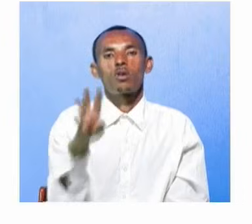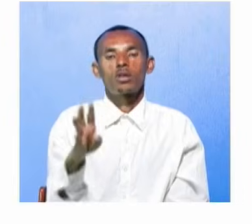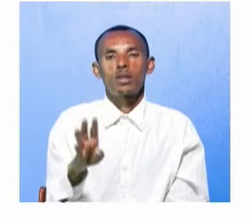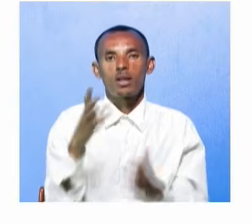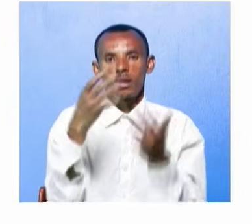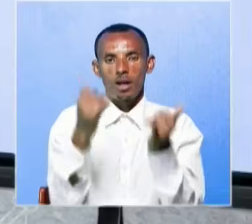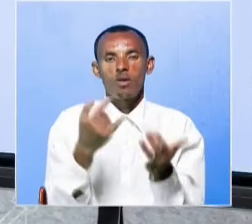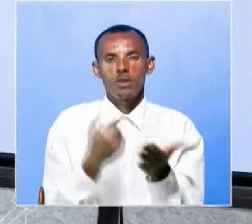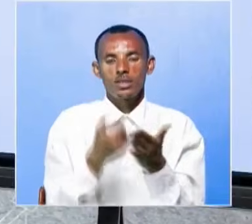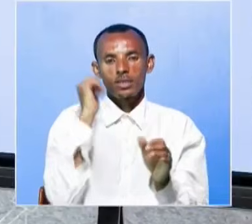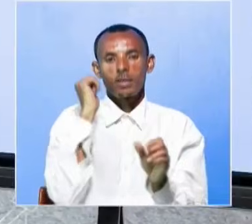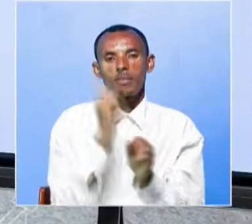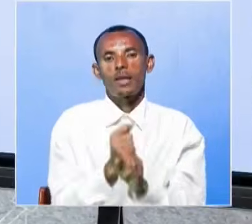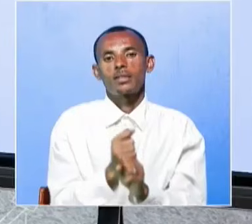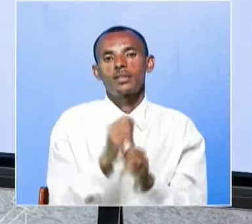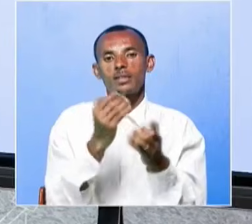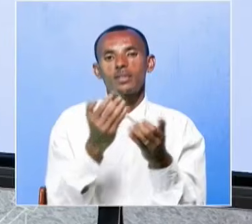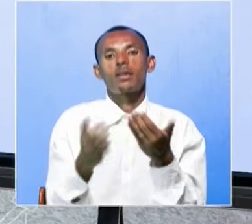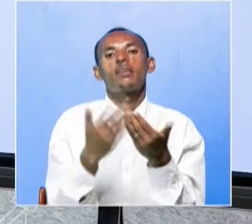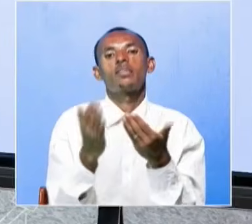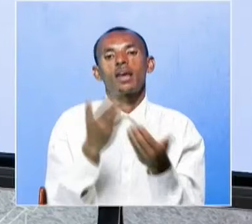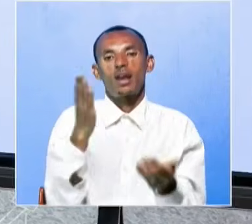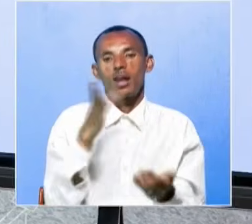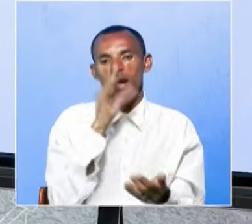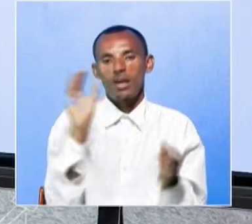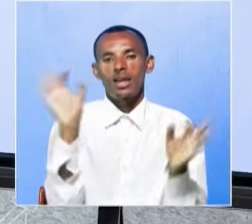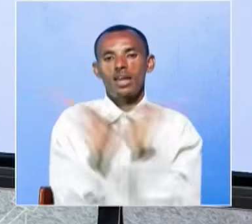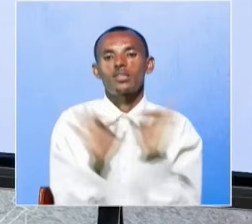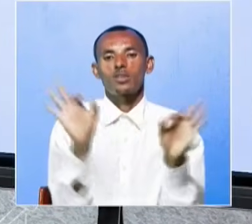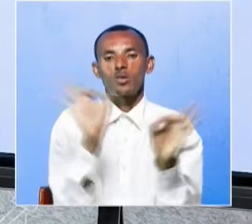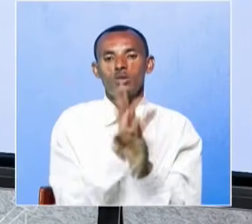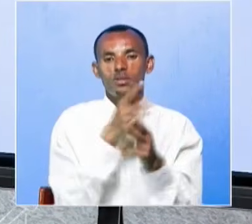this makes things easier. And crisscross it,